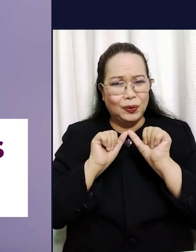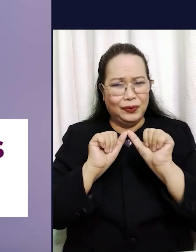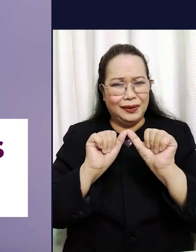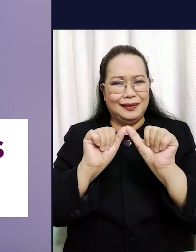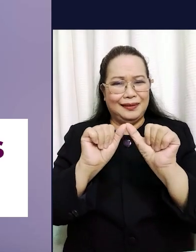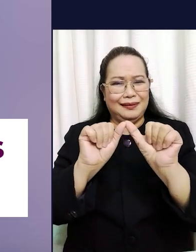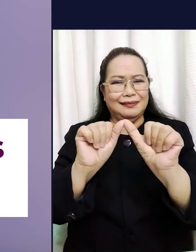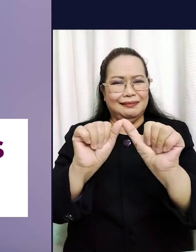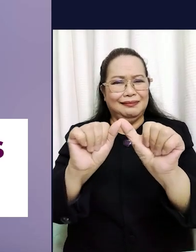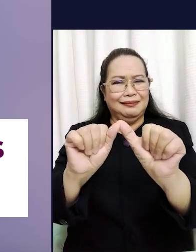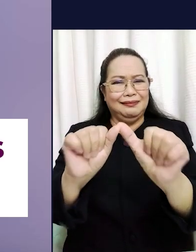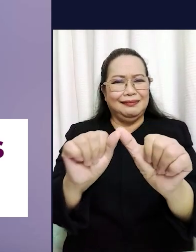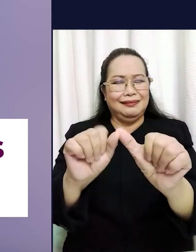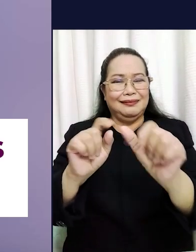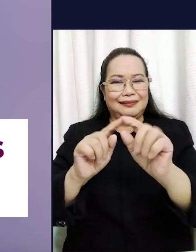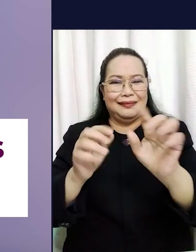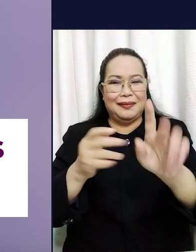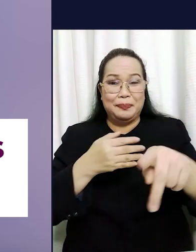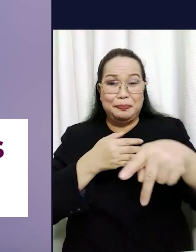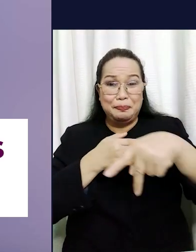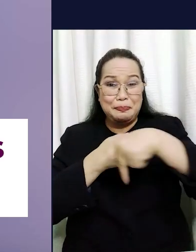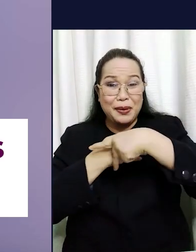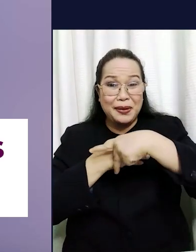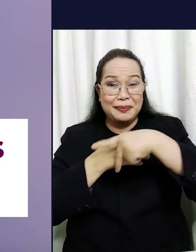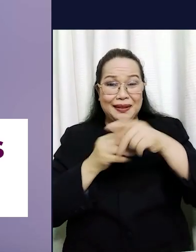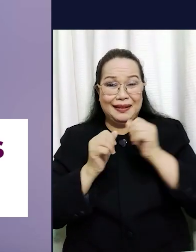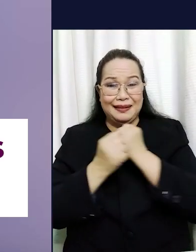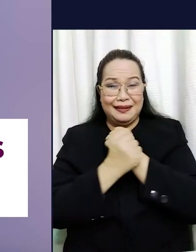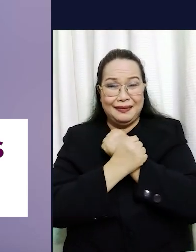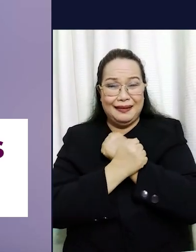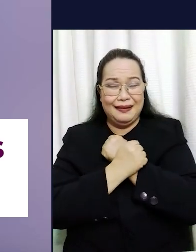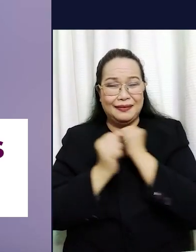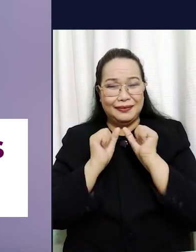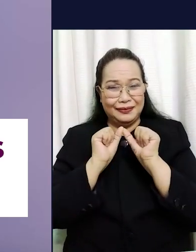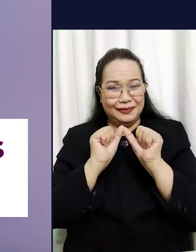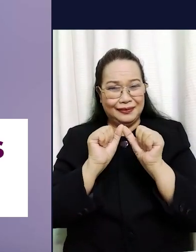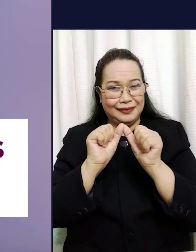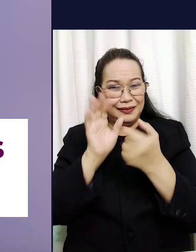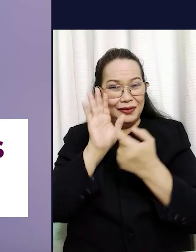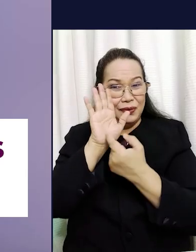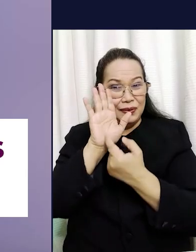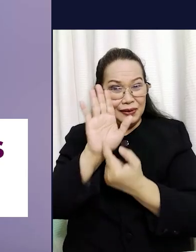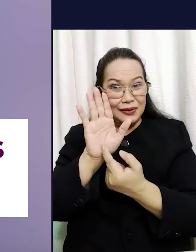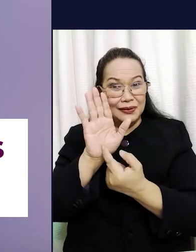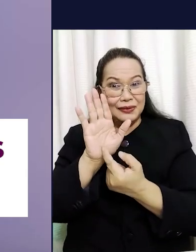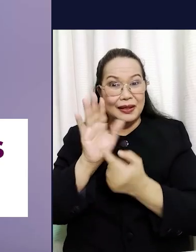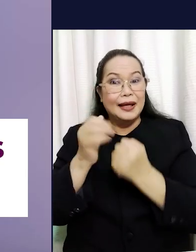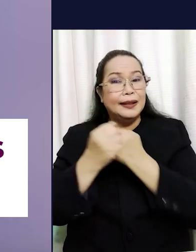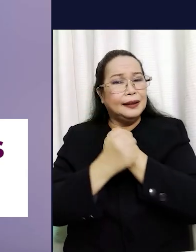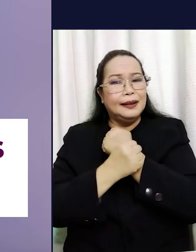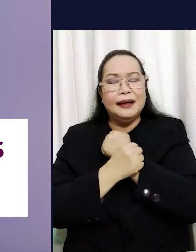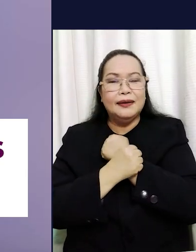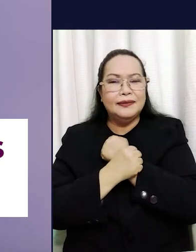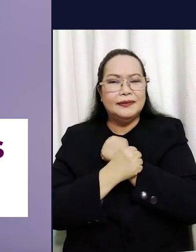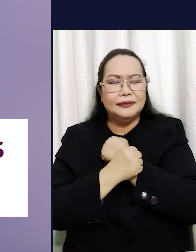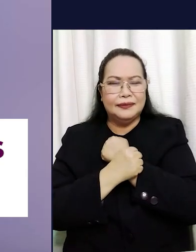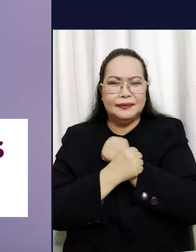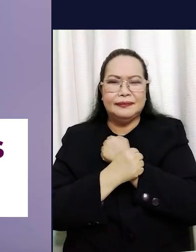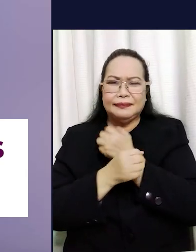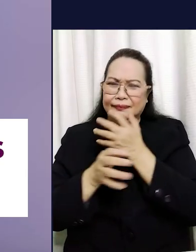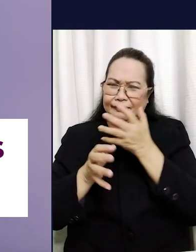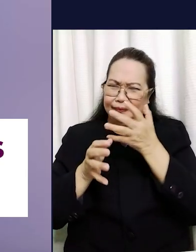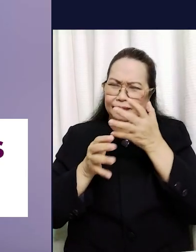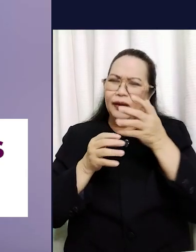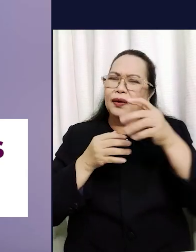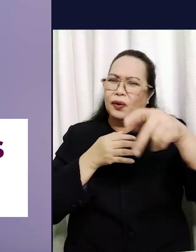in loving acts. Yung pinakamalaking larawan po ng passage na ito, ng